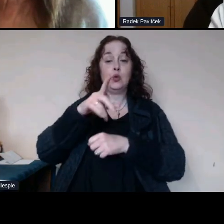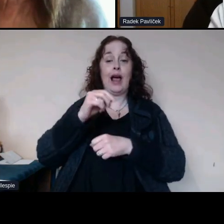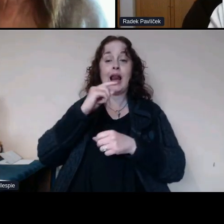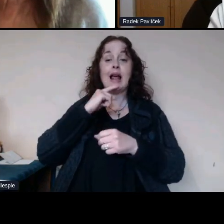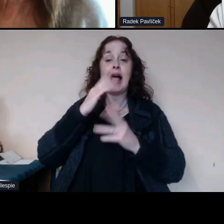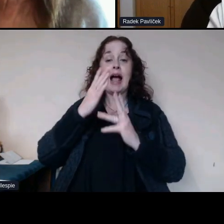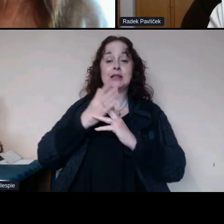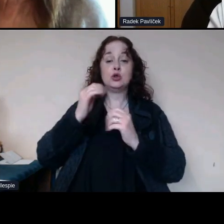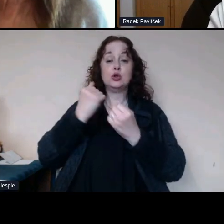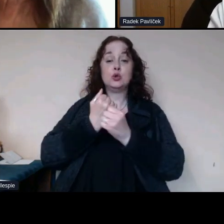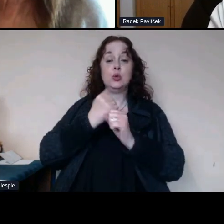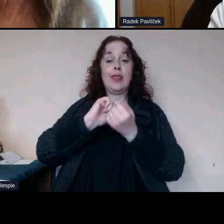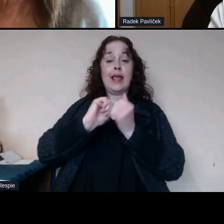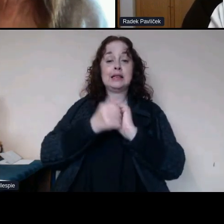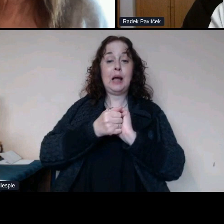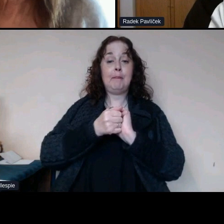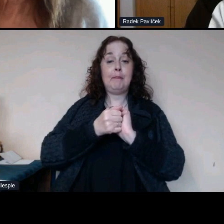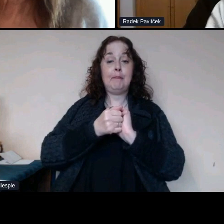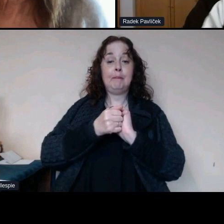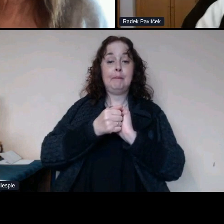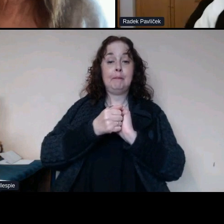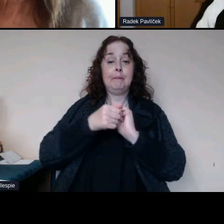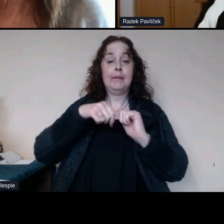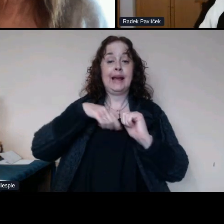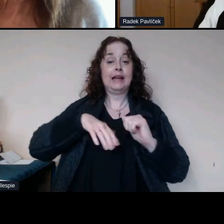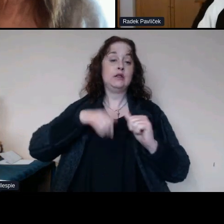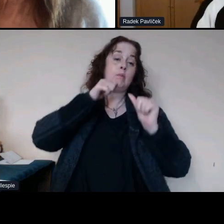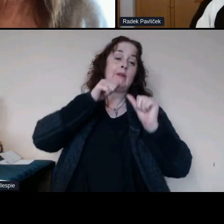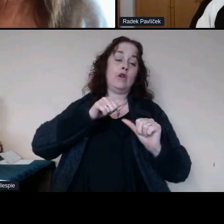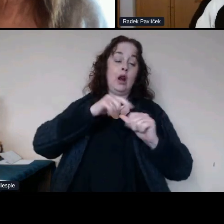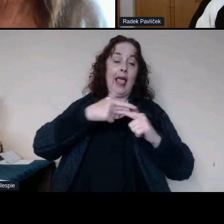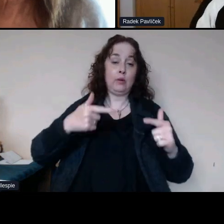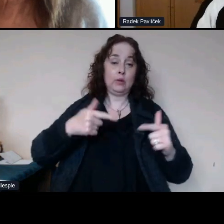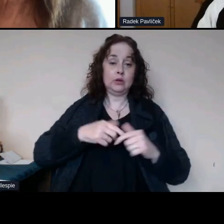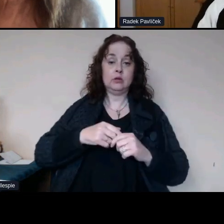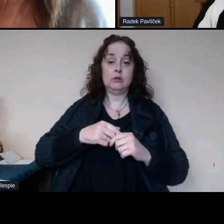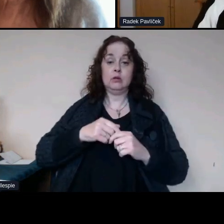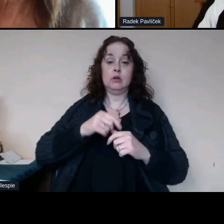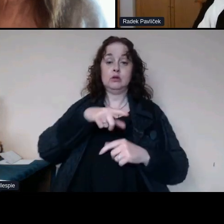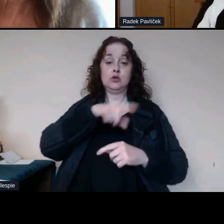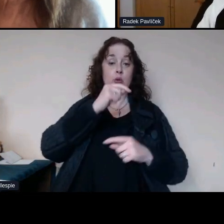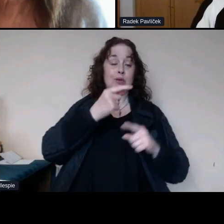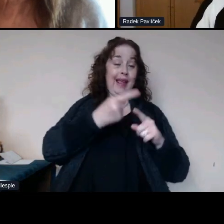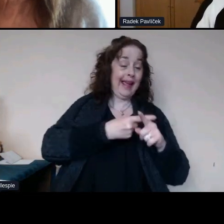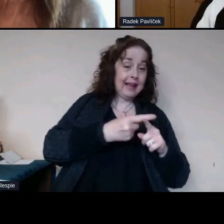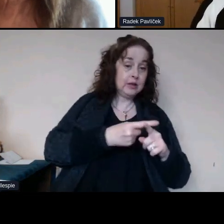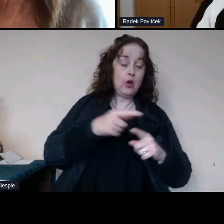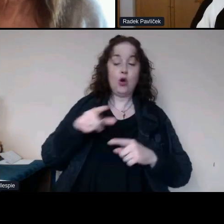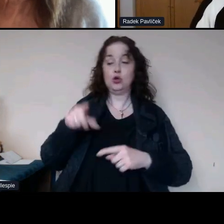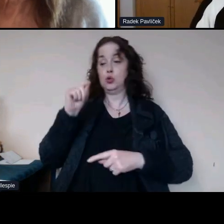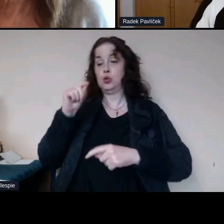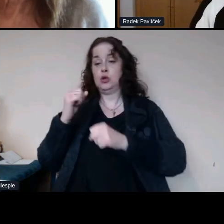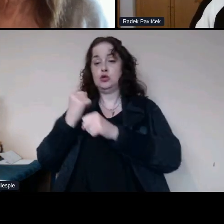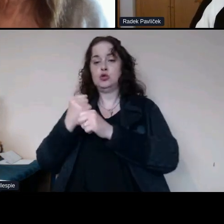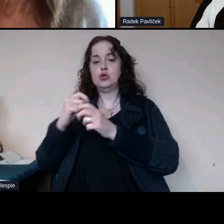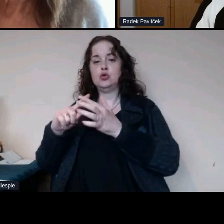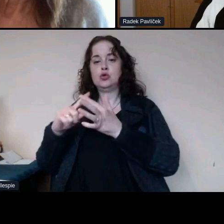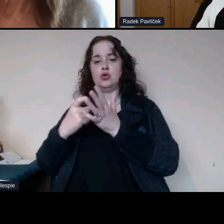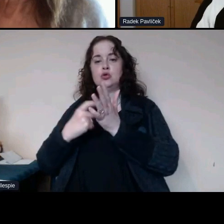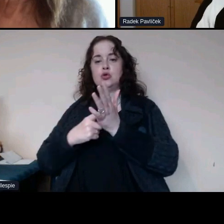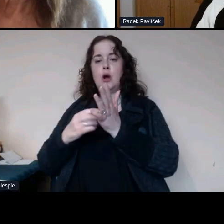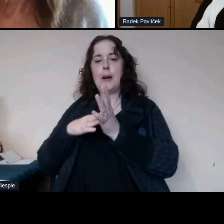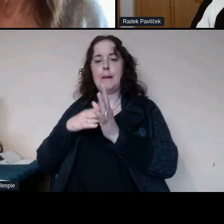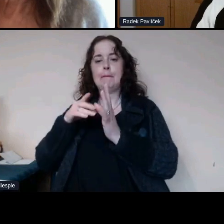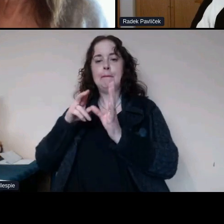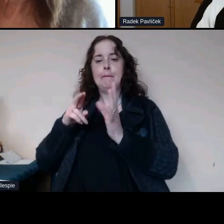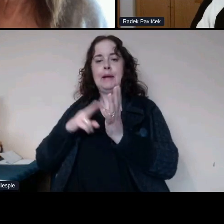exams in your preferred language. So you can choose if you want to do it in English or in German. For example, I live in Germany, 13 years already, but I would